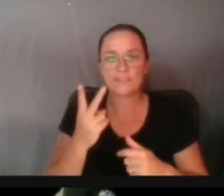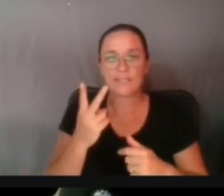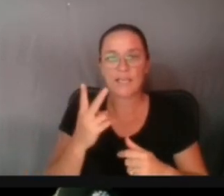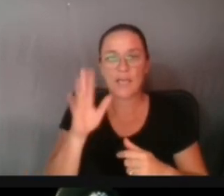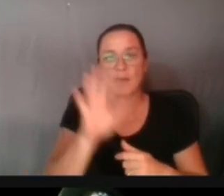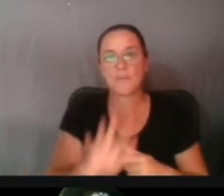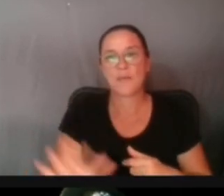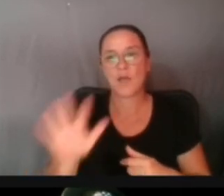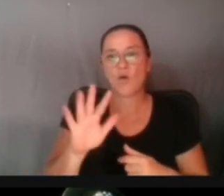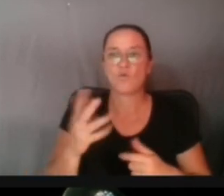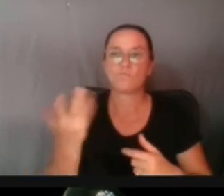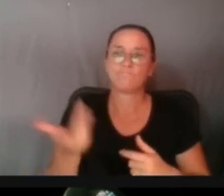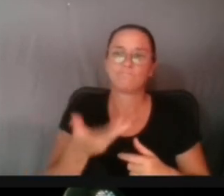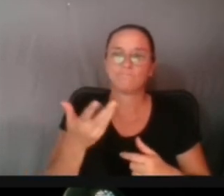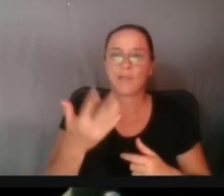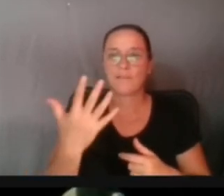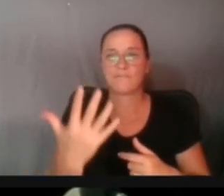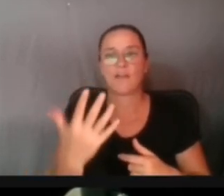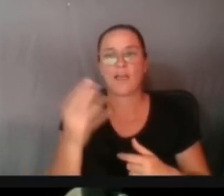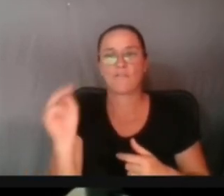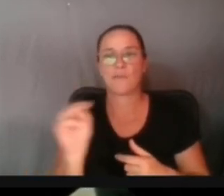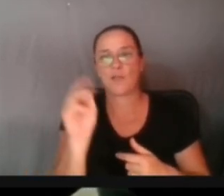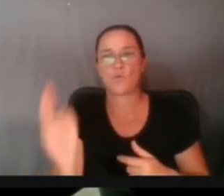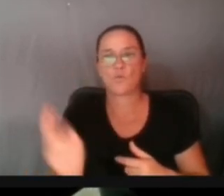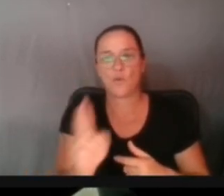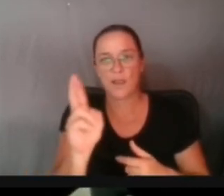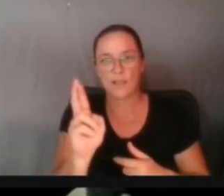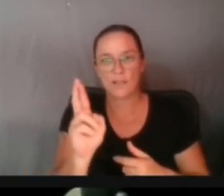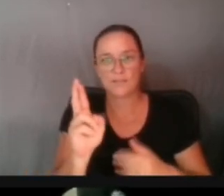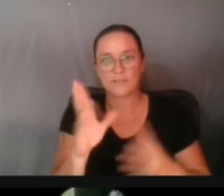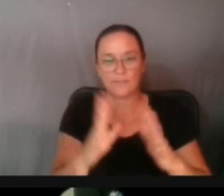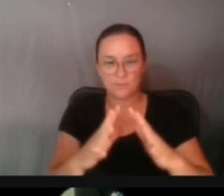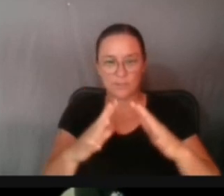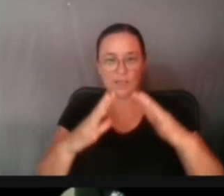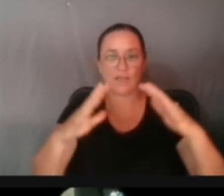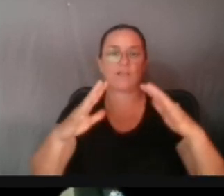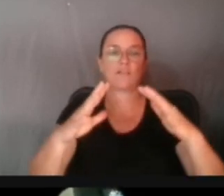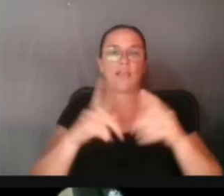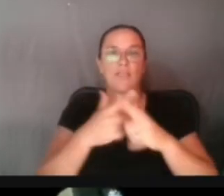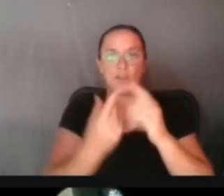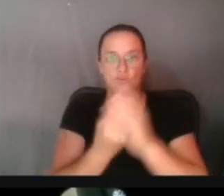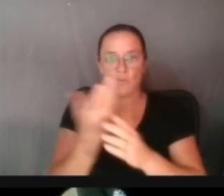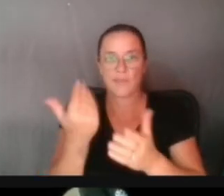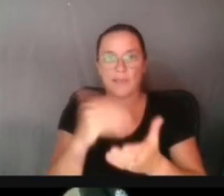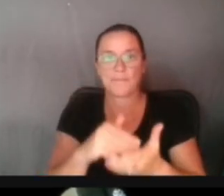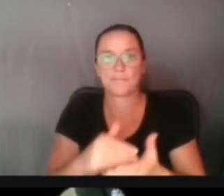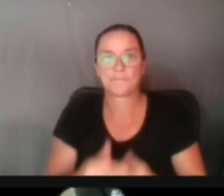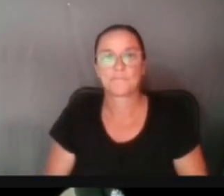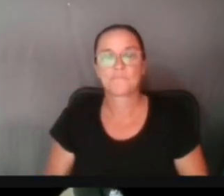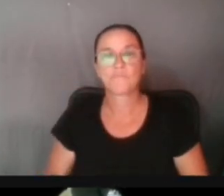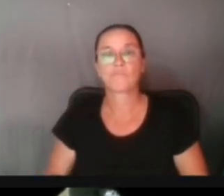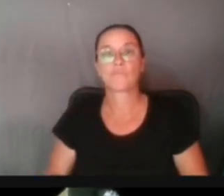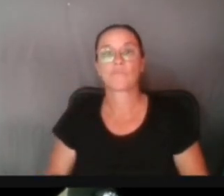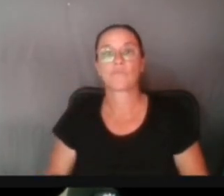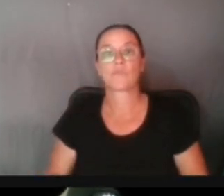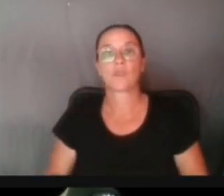5 microradians of tilt since the pause in this last episode. We have